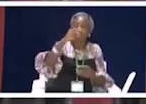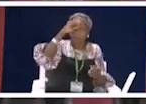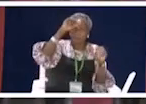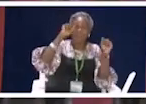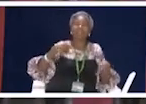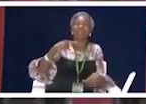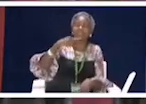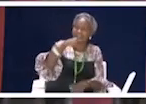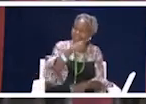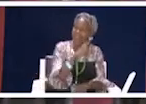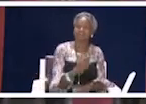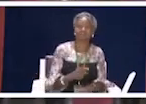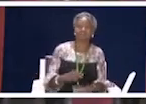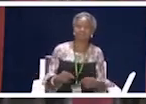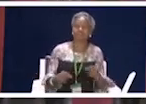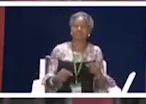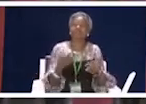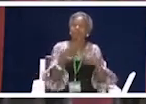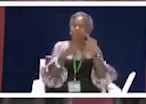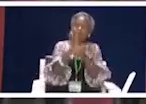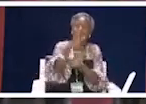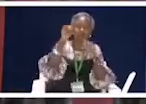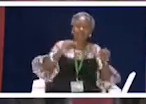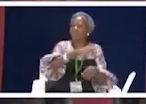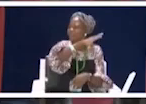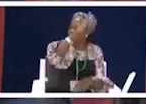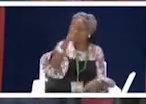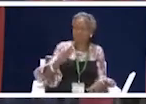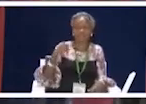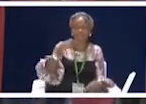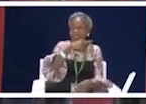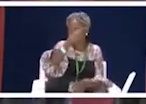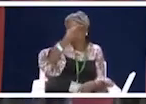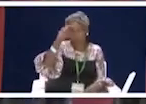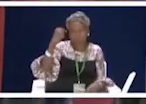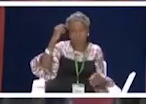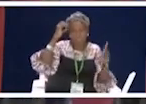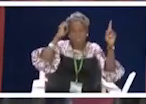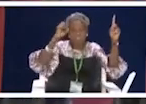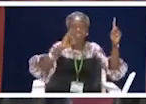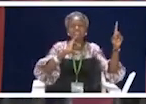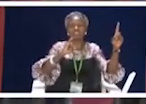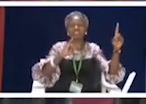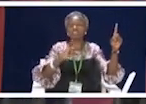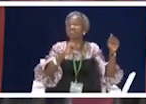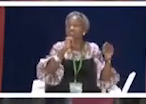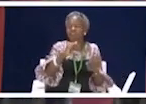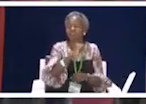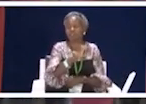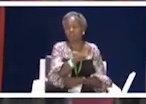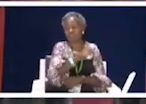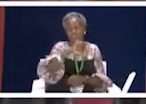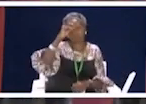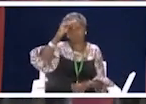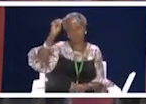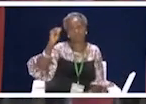lie. But God cannot lie, because he is not